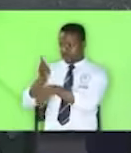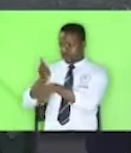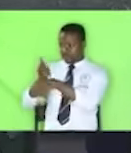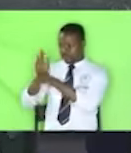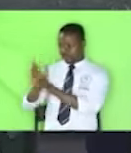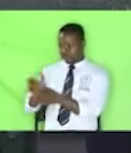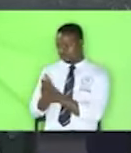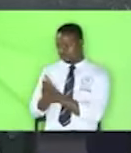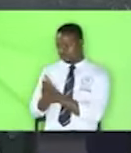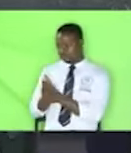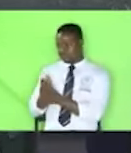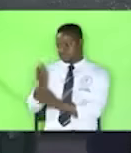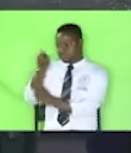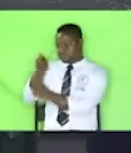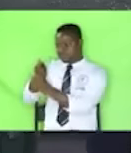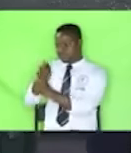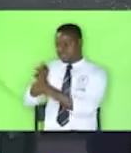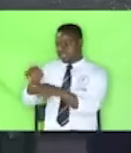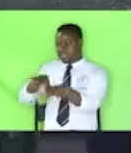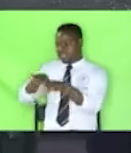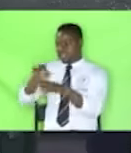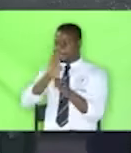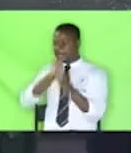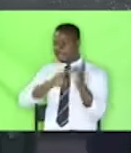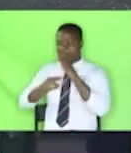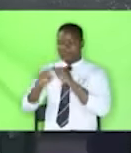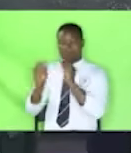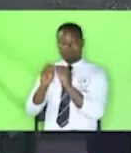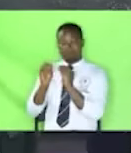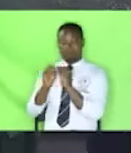He does all sorts of things.